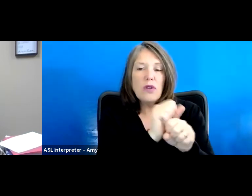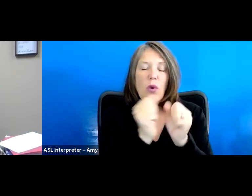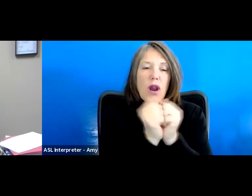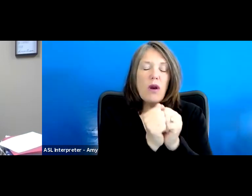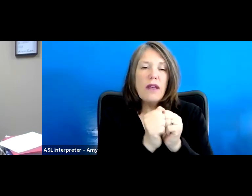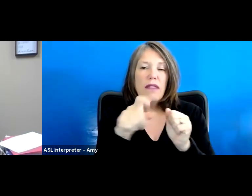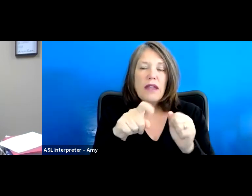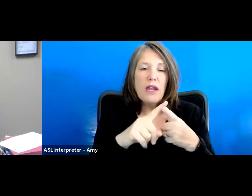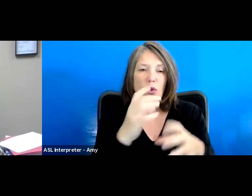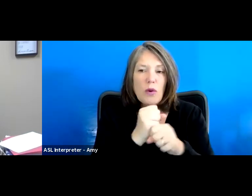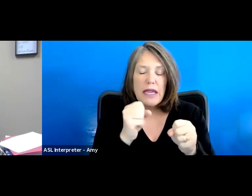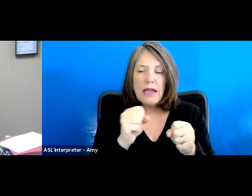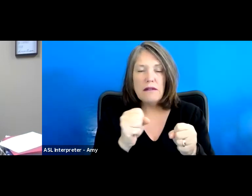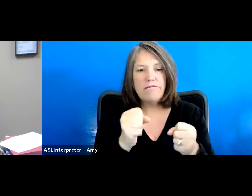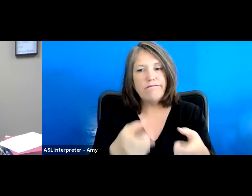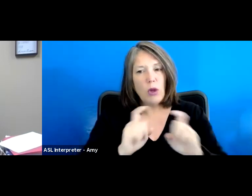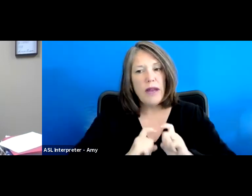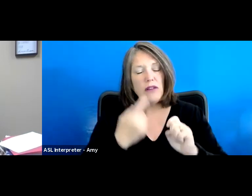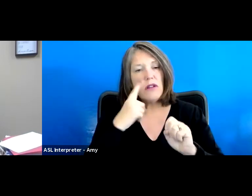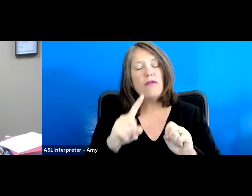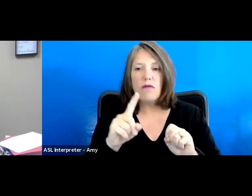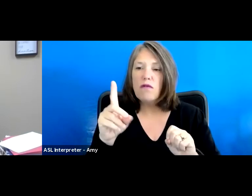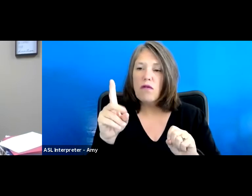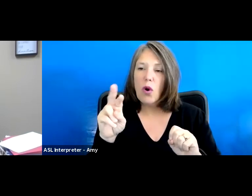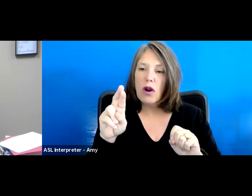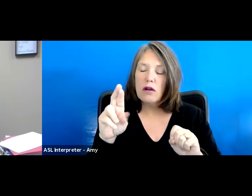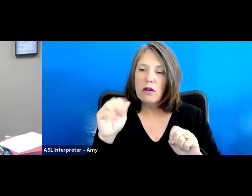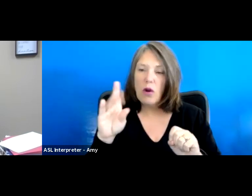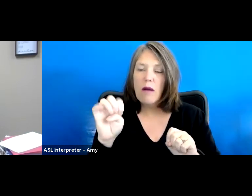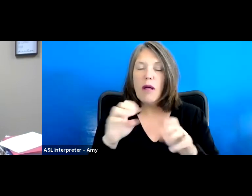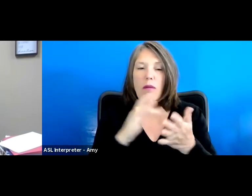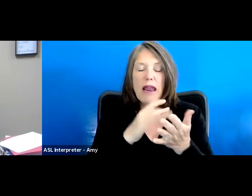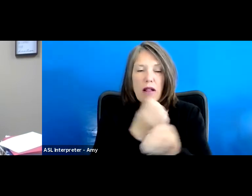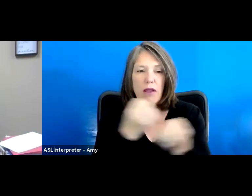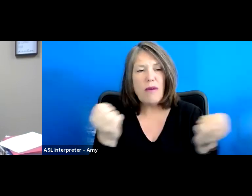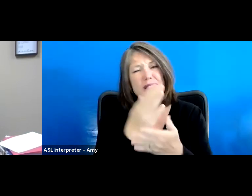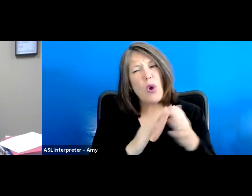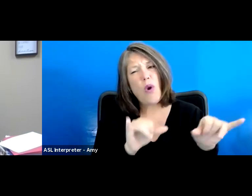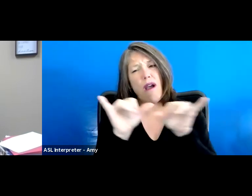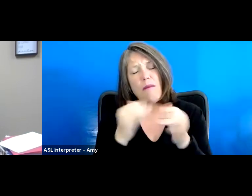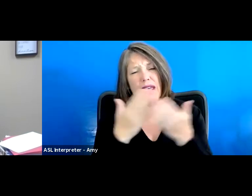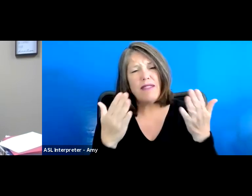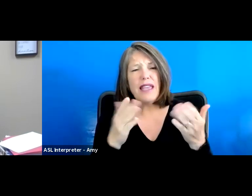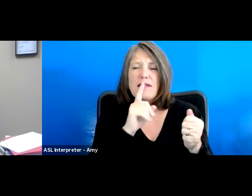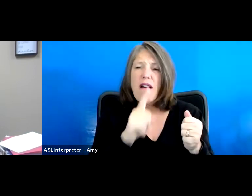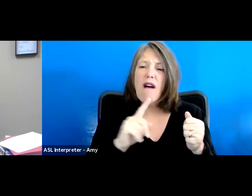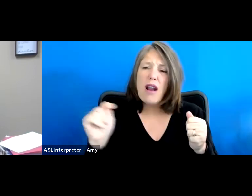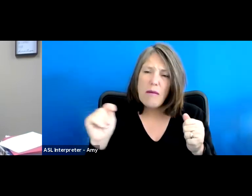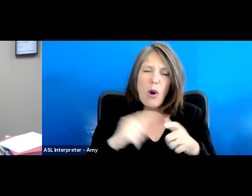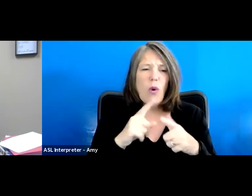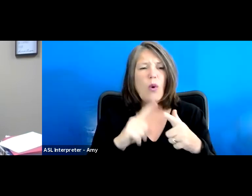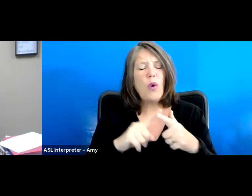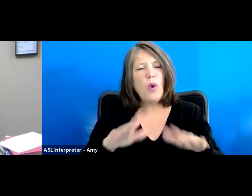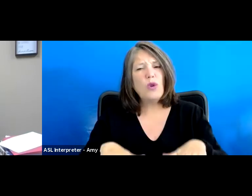get donations of durable medical equipment. So some common items that we give out to folks are commodes, raised